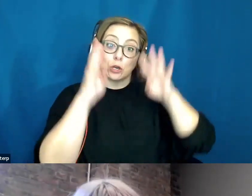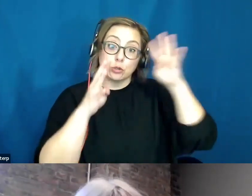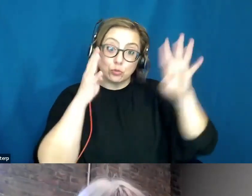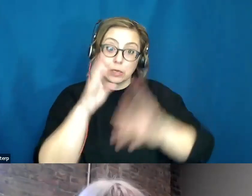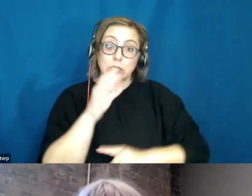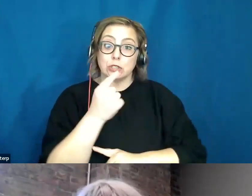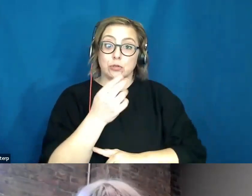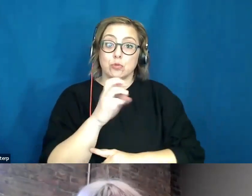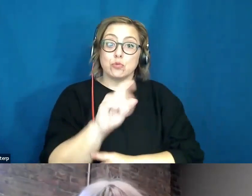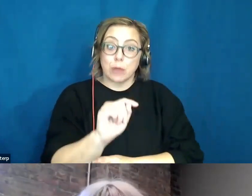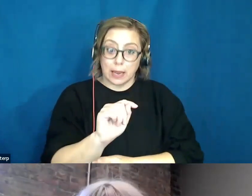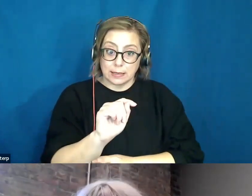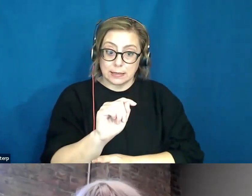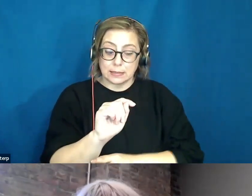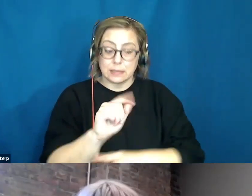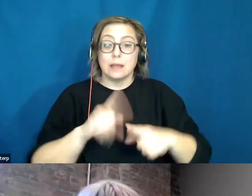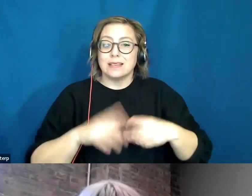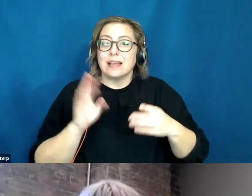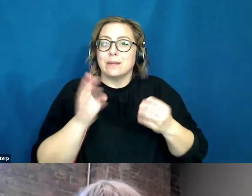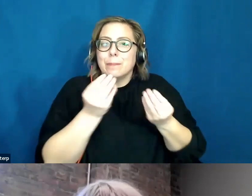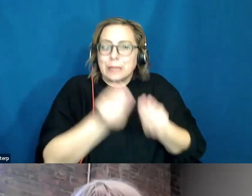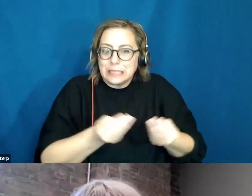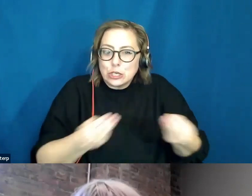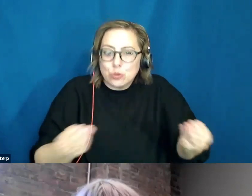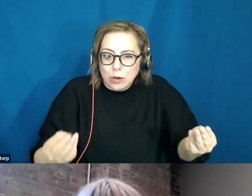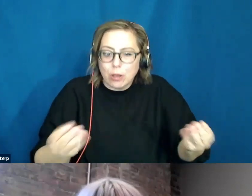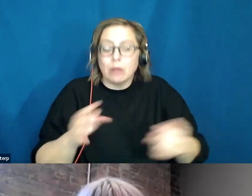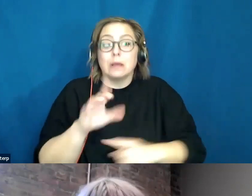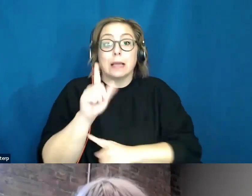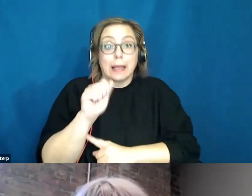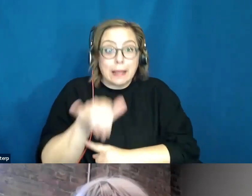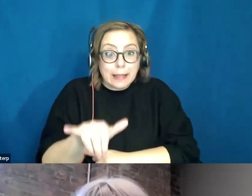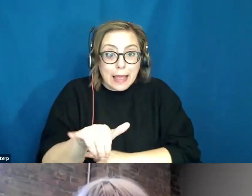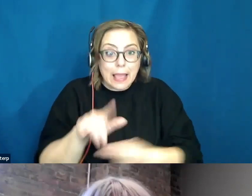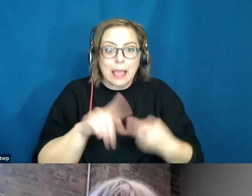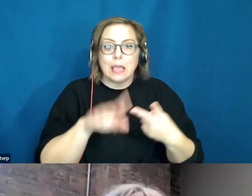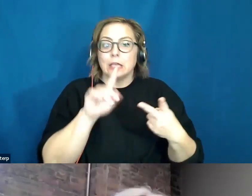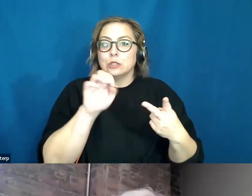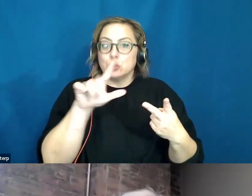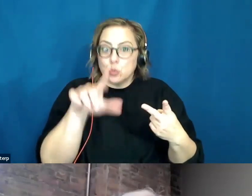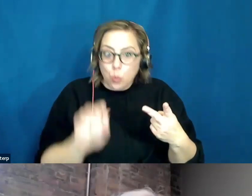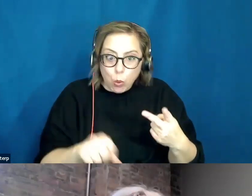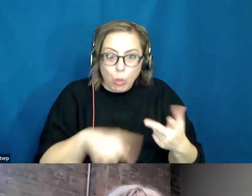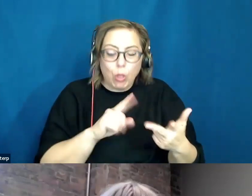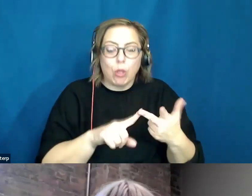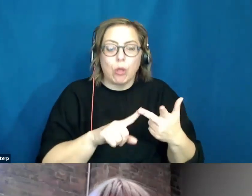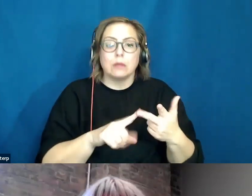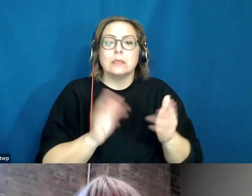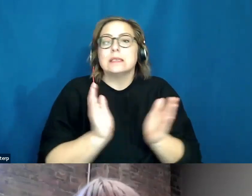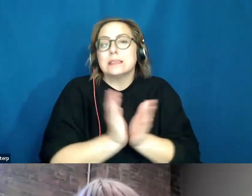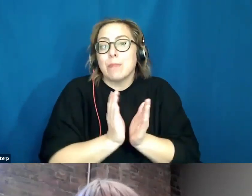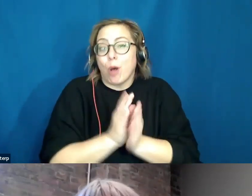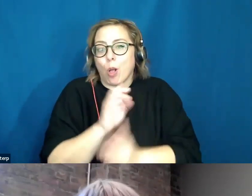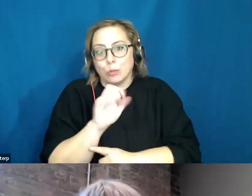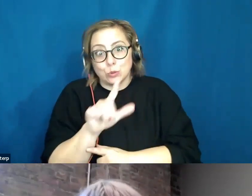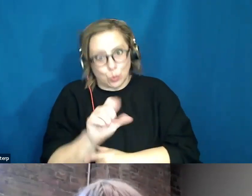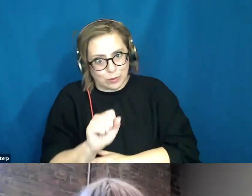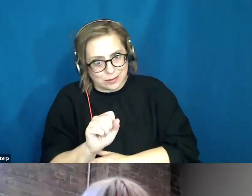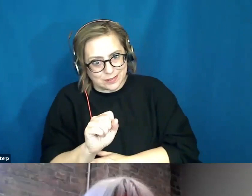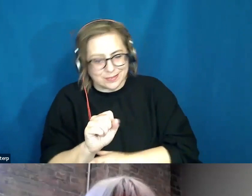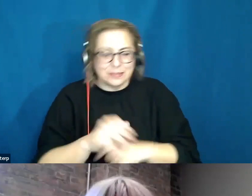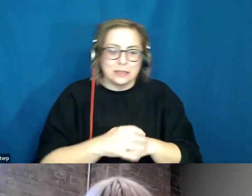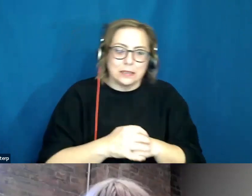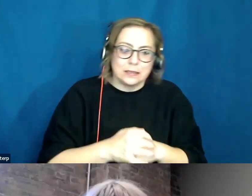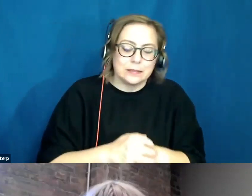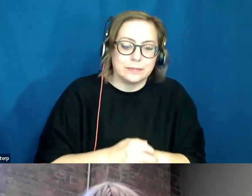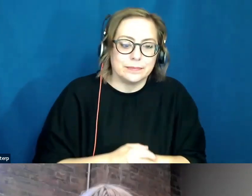you'd be applying for all your material costs. So any clay you're buying, any tools that smaller tools that you're buying. And if